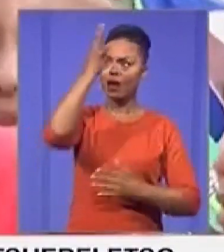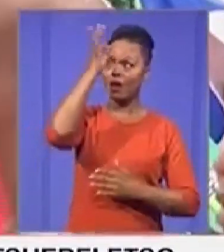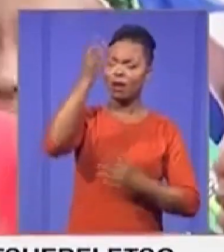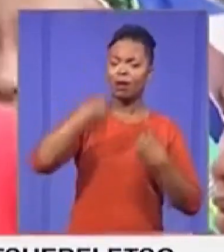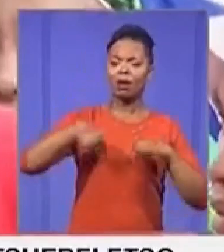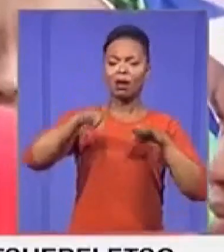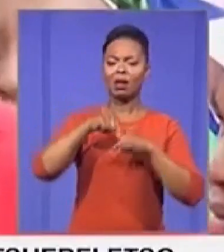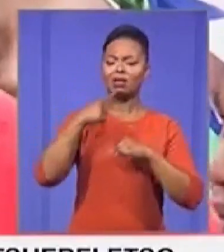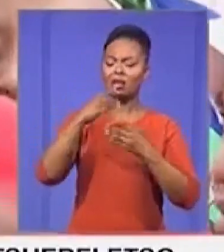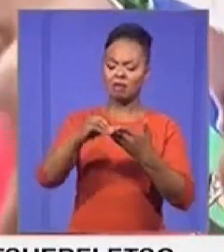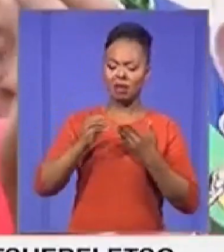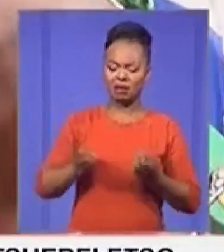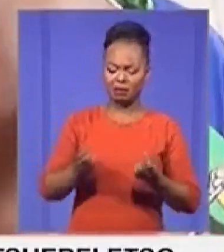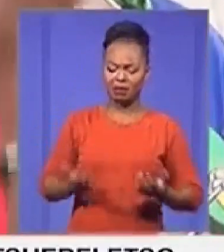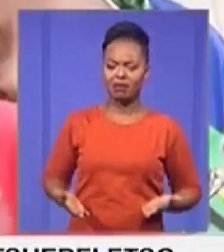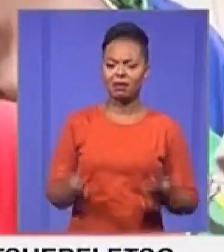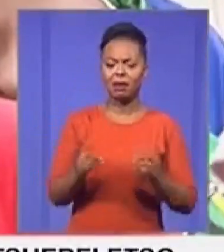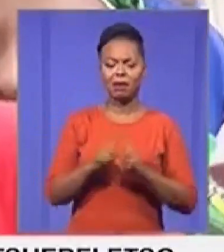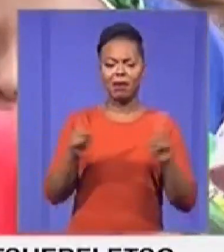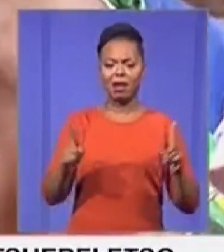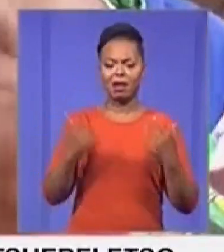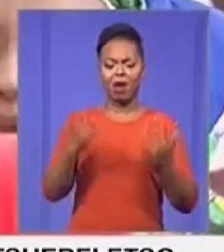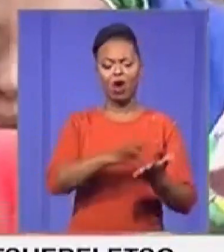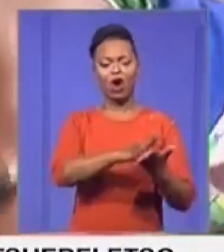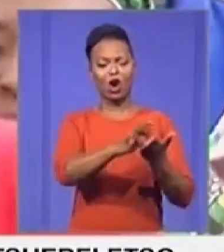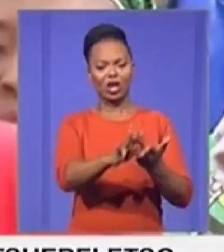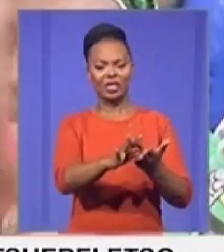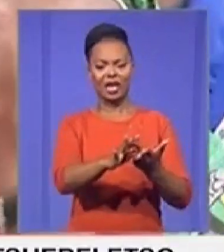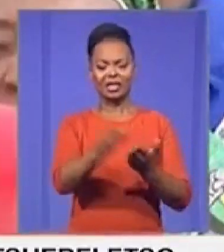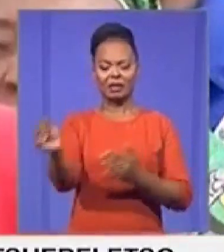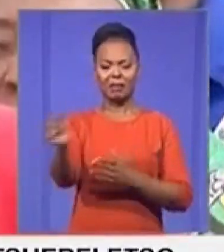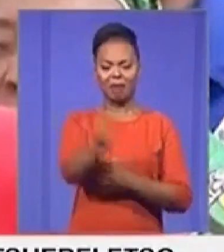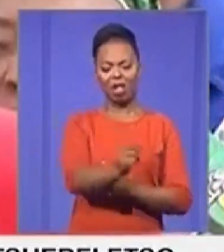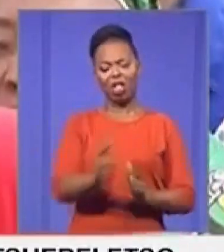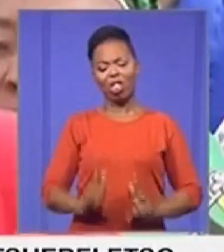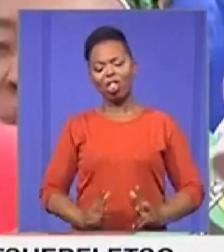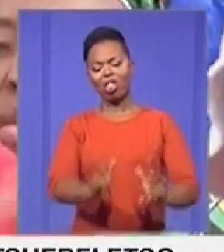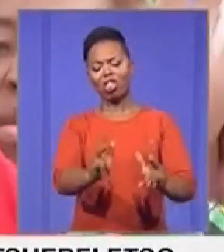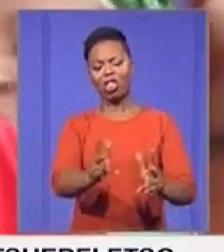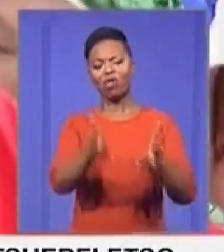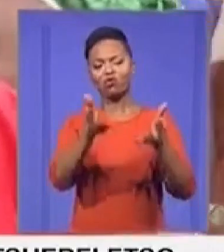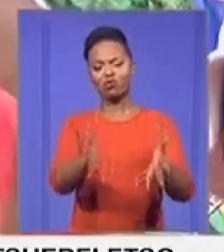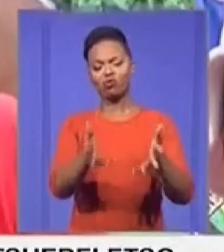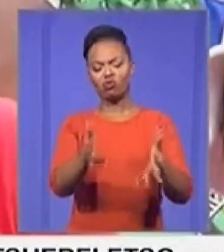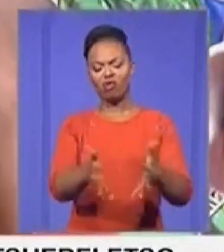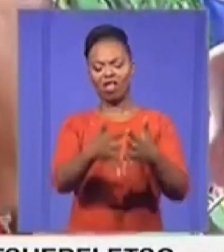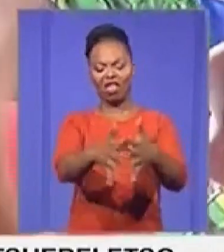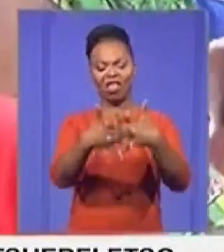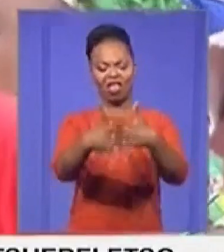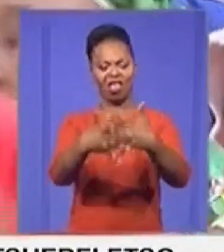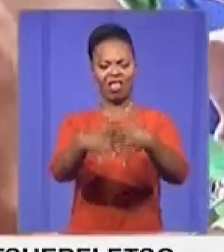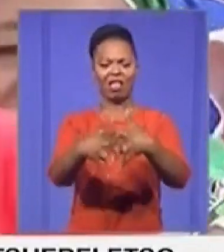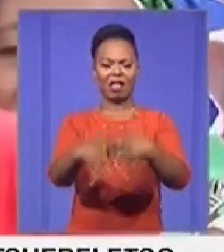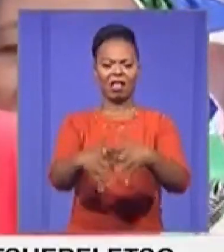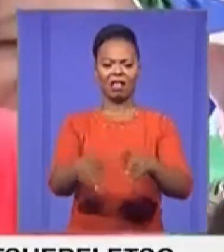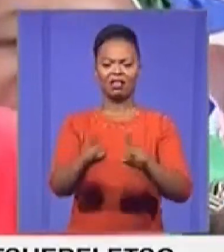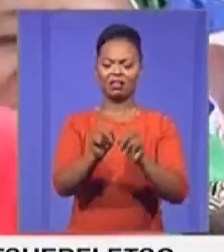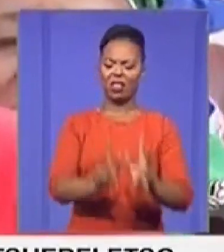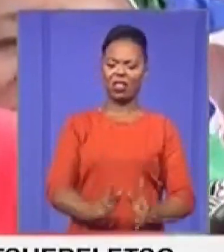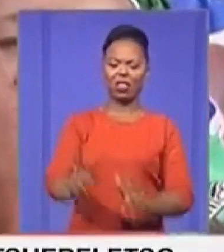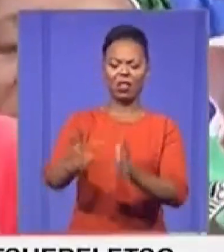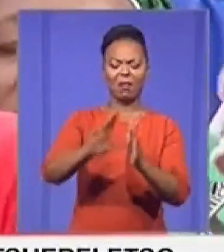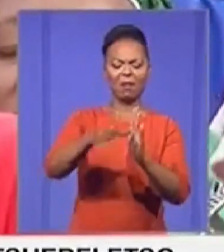e re itlise service delivery but bo ra contract ba ba khona go tlogela mebereko e tsamaya fela ba tlogela bagolo le